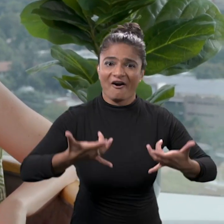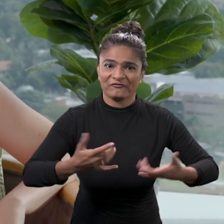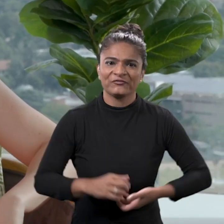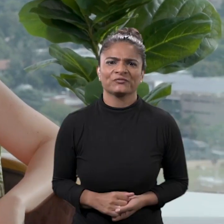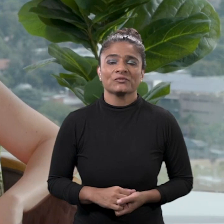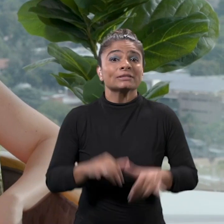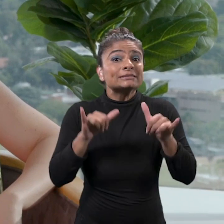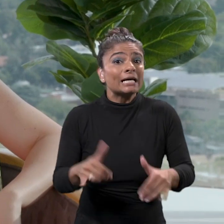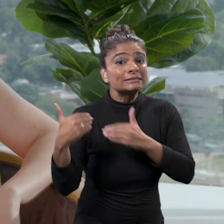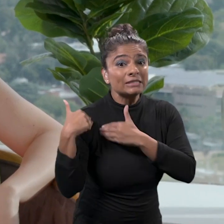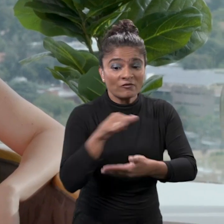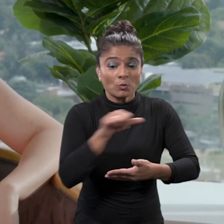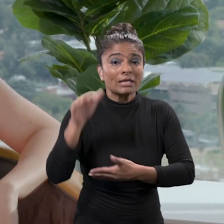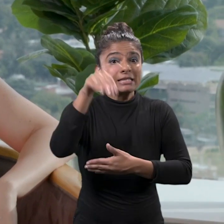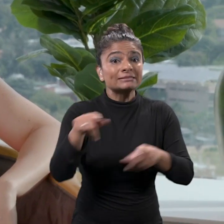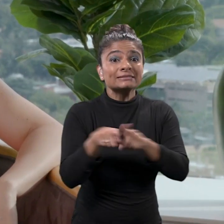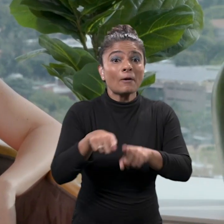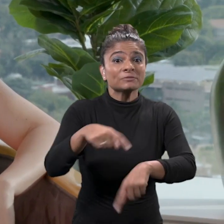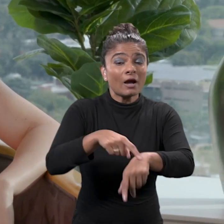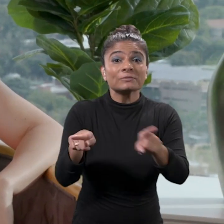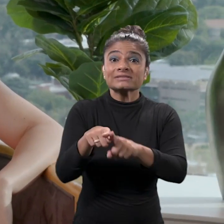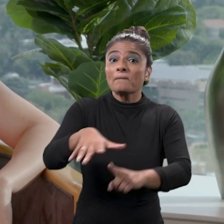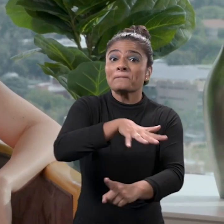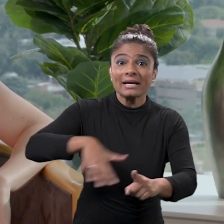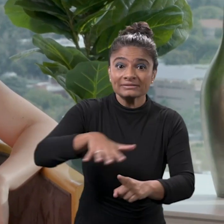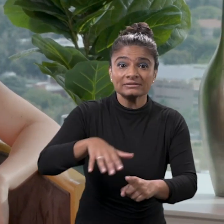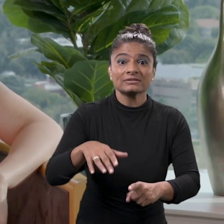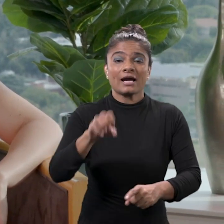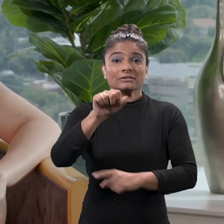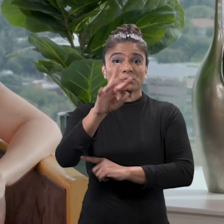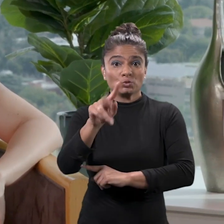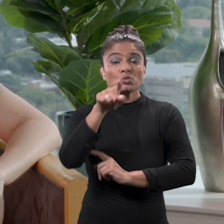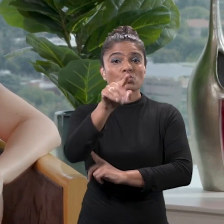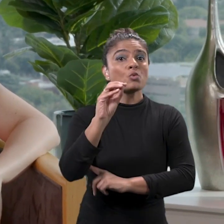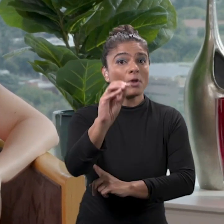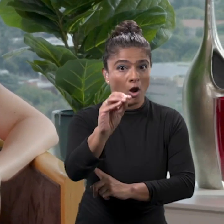life. Bly veilig, tot volgende week, selfde plek, selfde tyd, only on